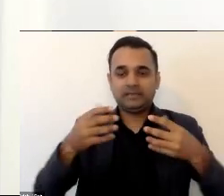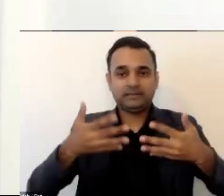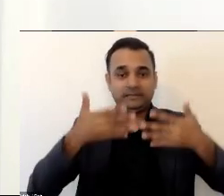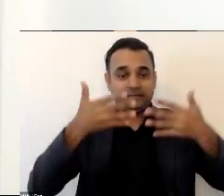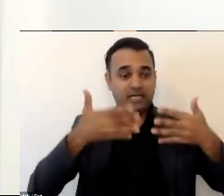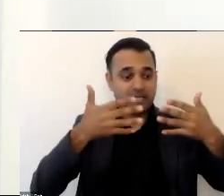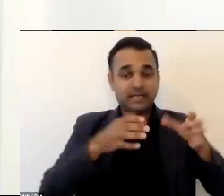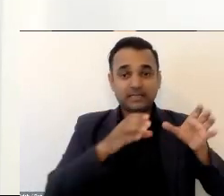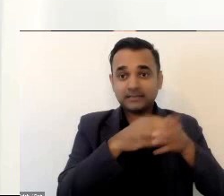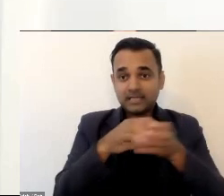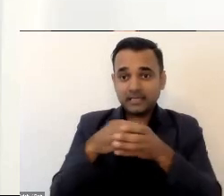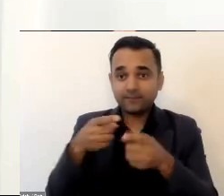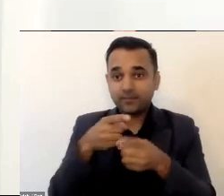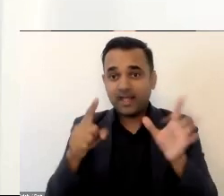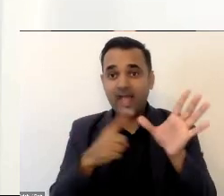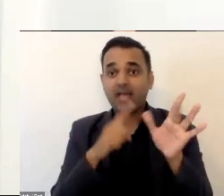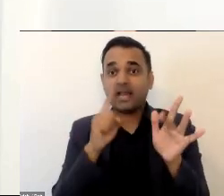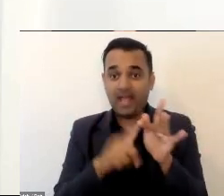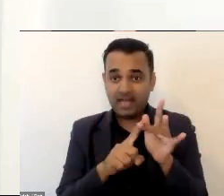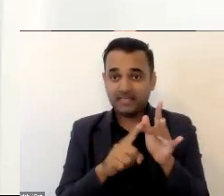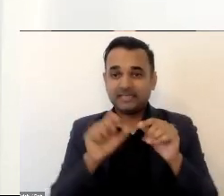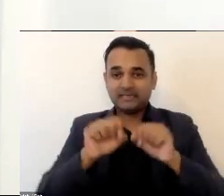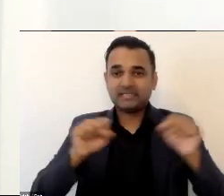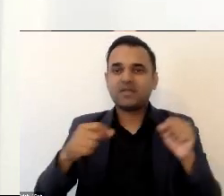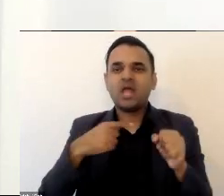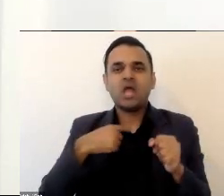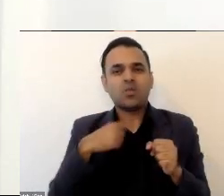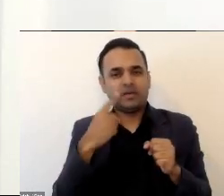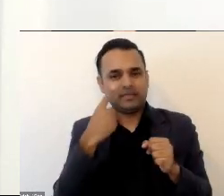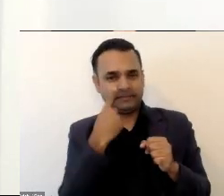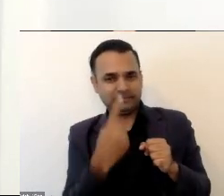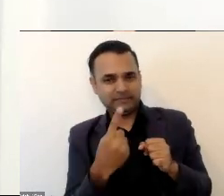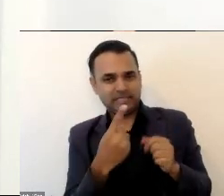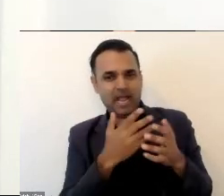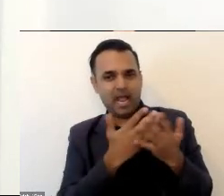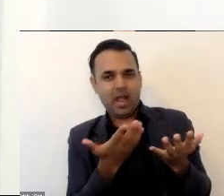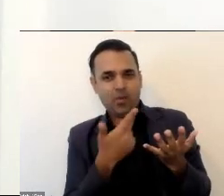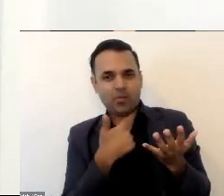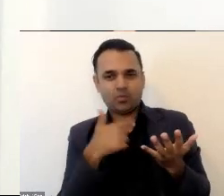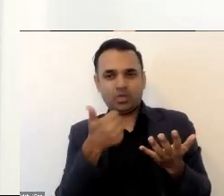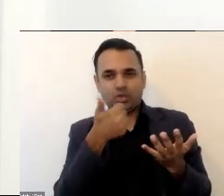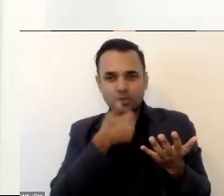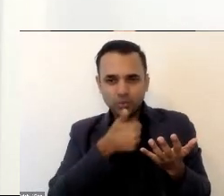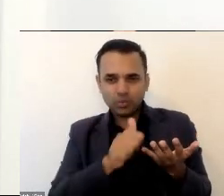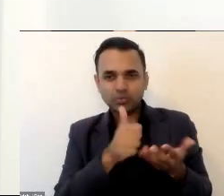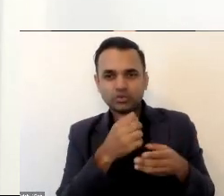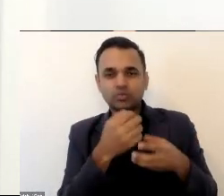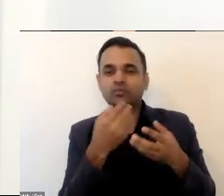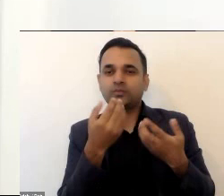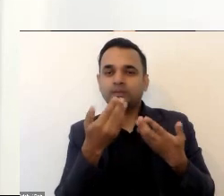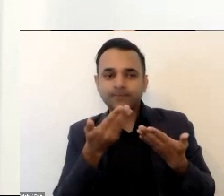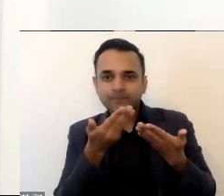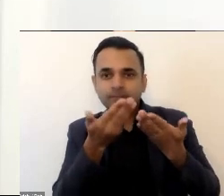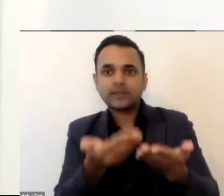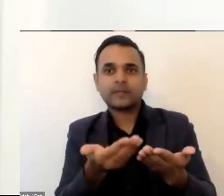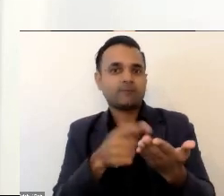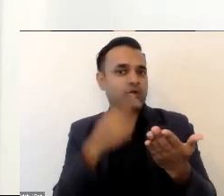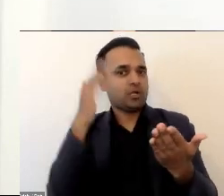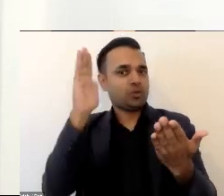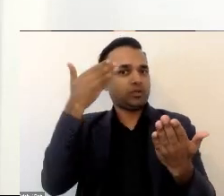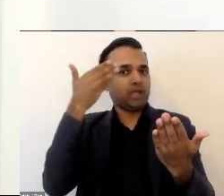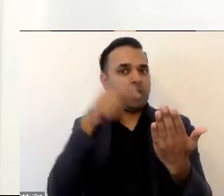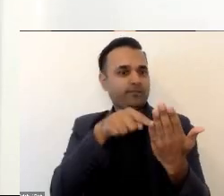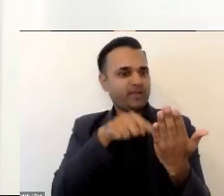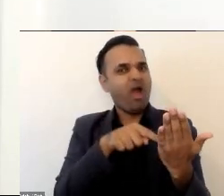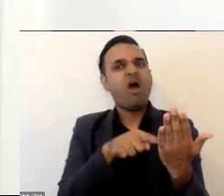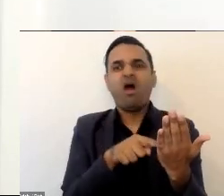And that example helped show that we can address those issues with good design of an AI system in